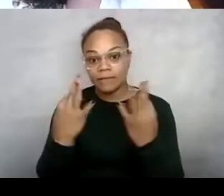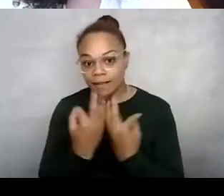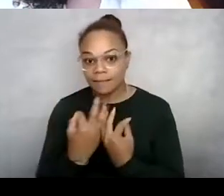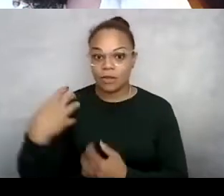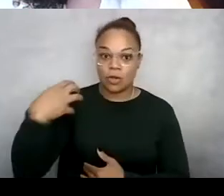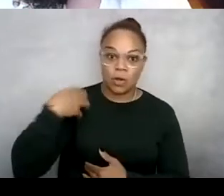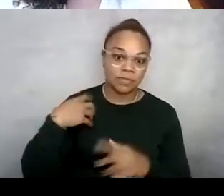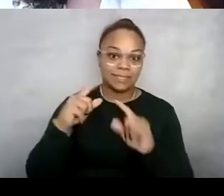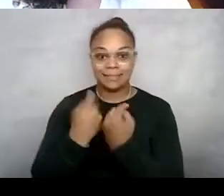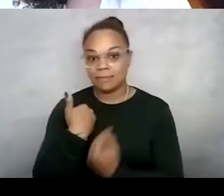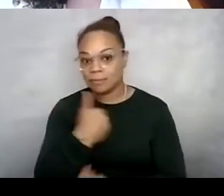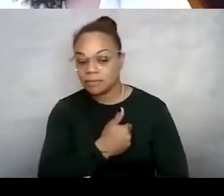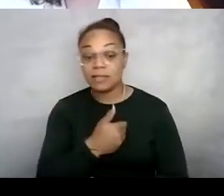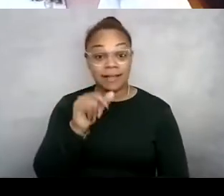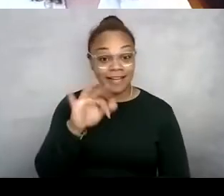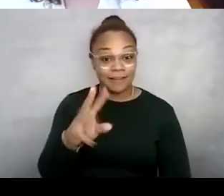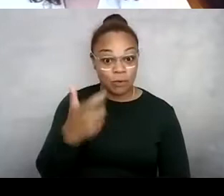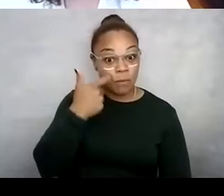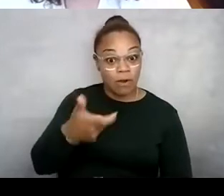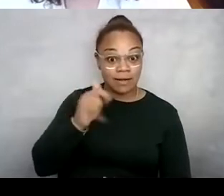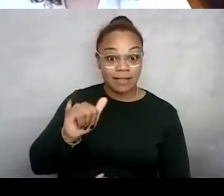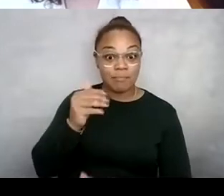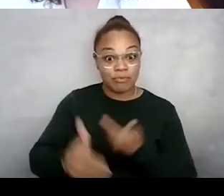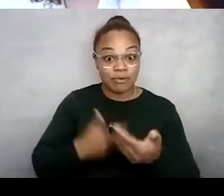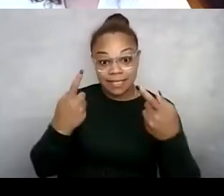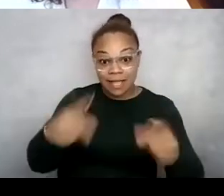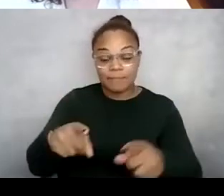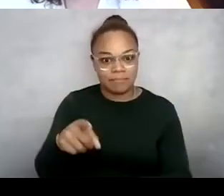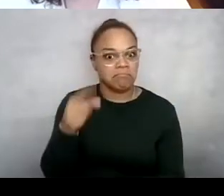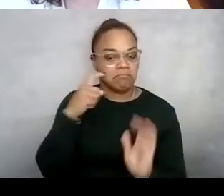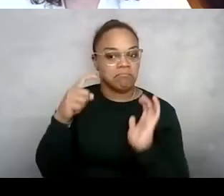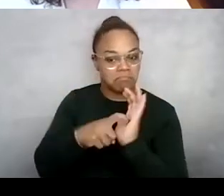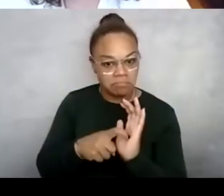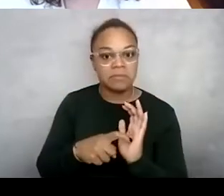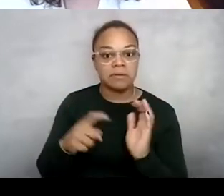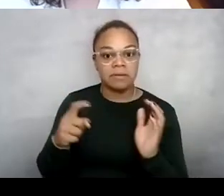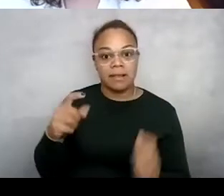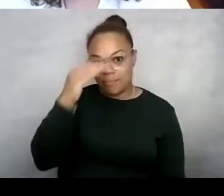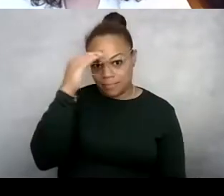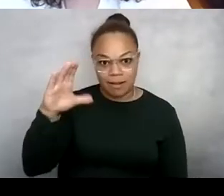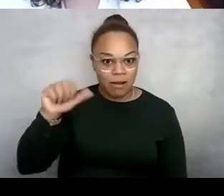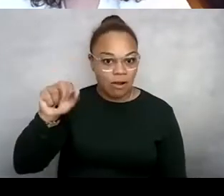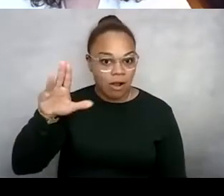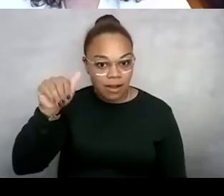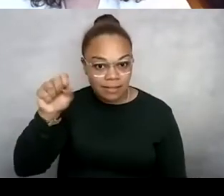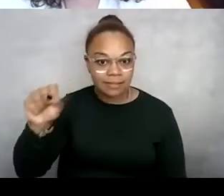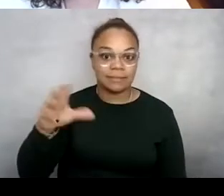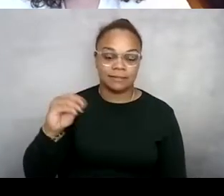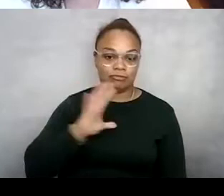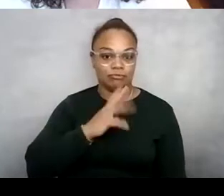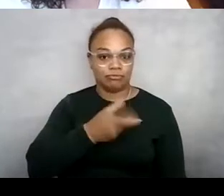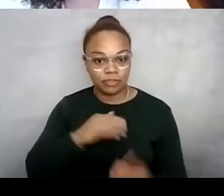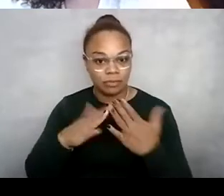you saw the LGBT caucus and the Black caucus leading the charge to oppose this. And I think it's reflected in polling that just came